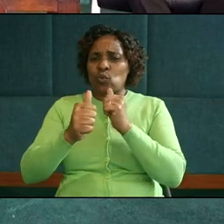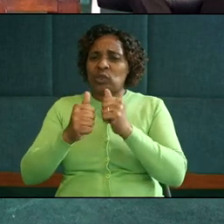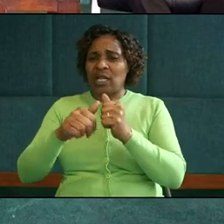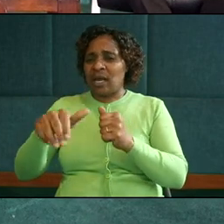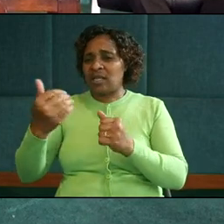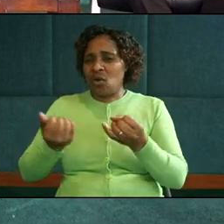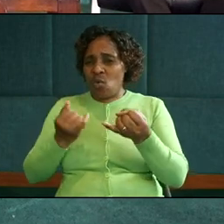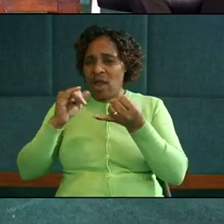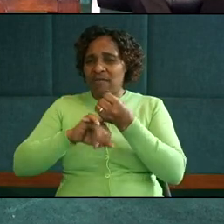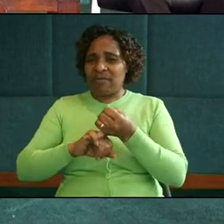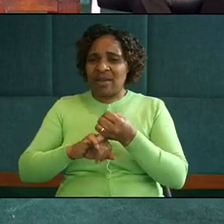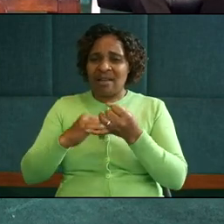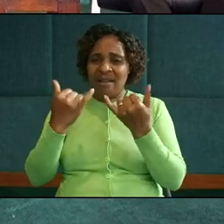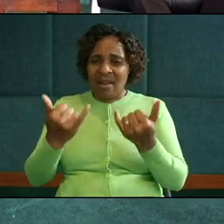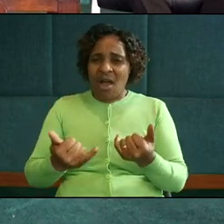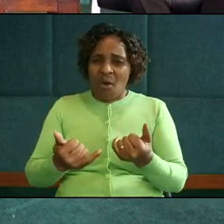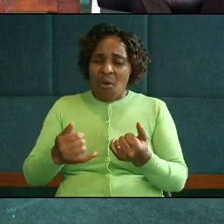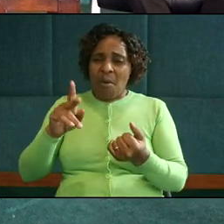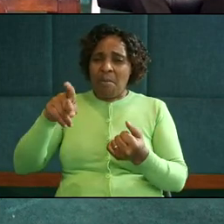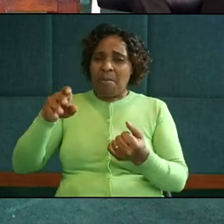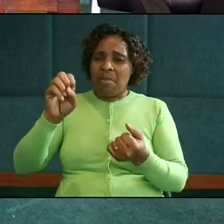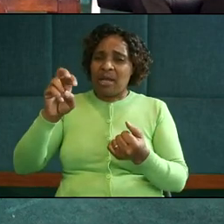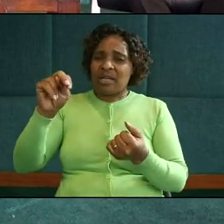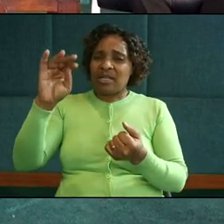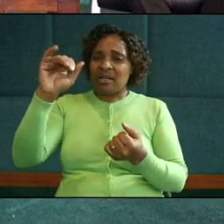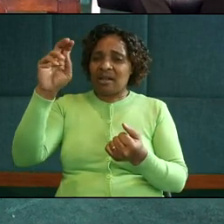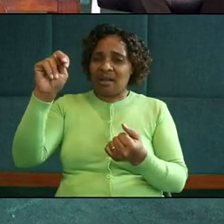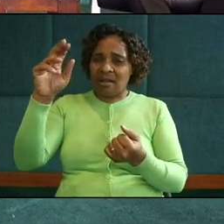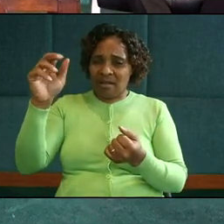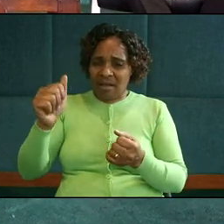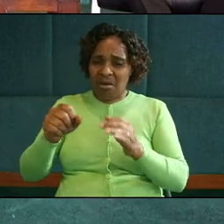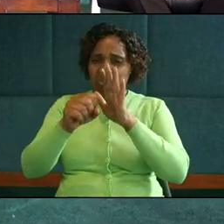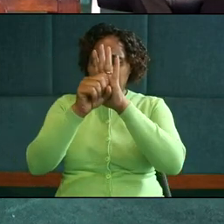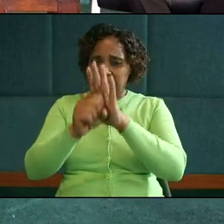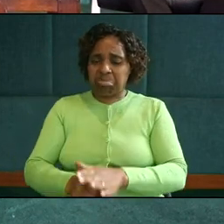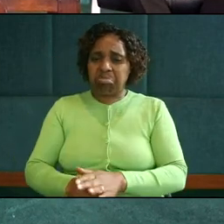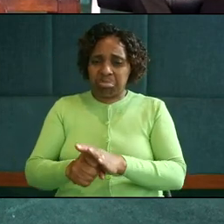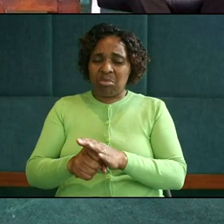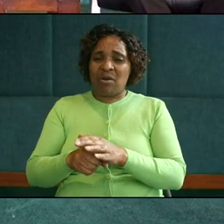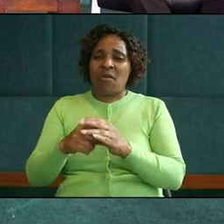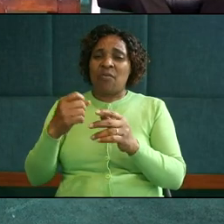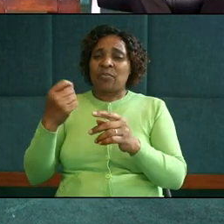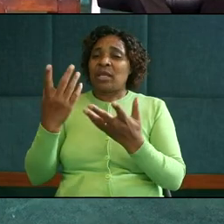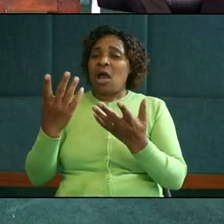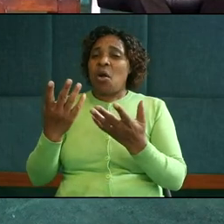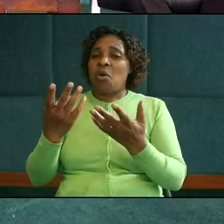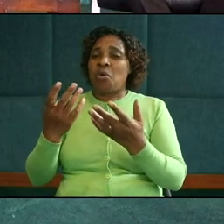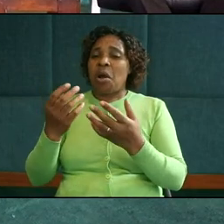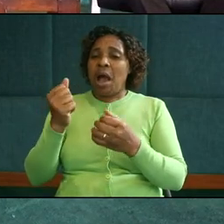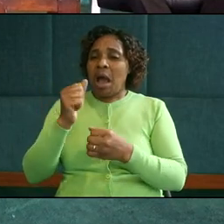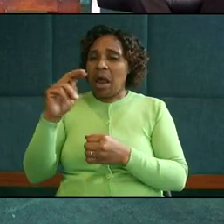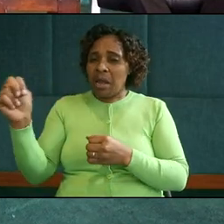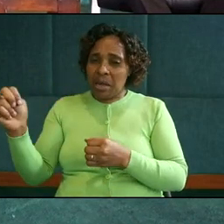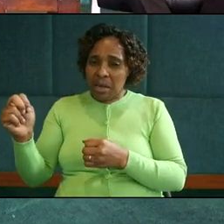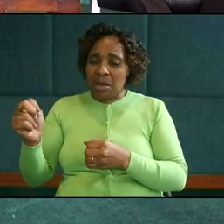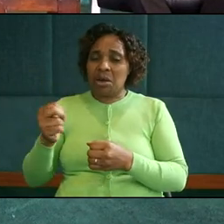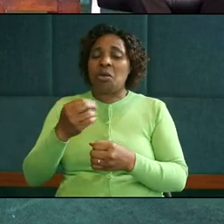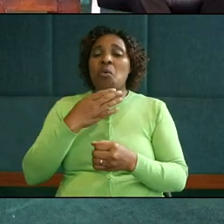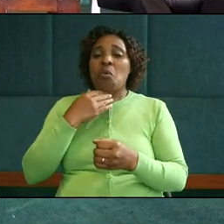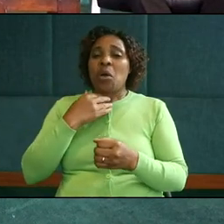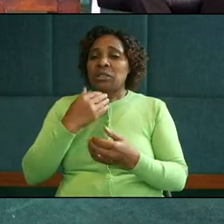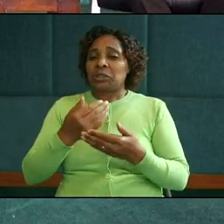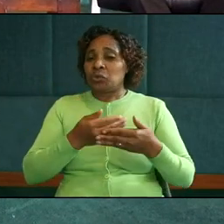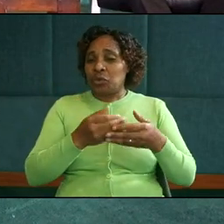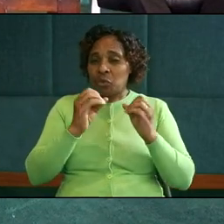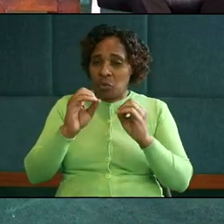Yeah. So she was sort of like the subordinate to Hannah. Mm-hmm. Then Hannah could not get kids, but then now the society required kids for the